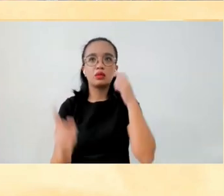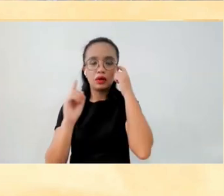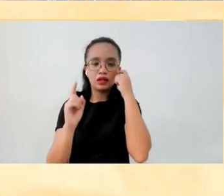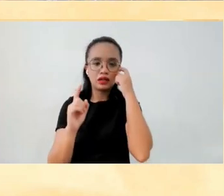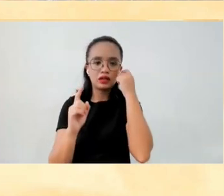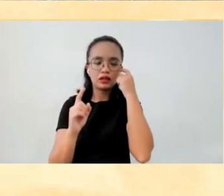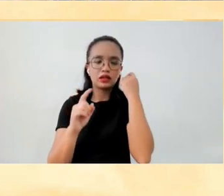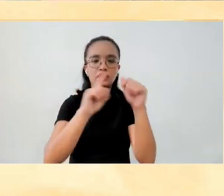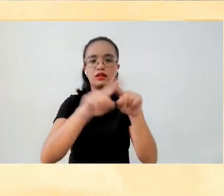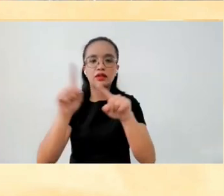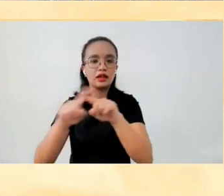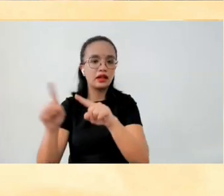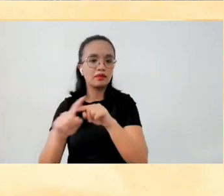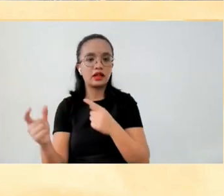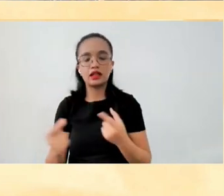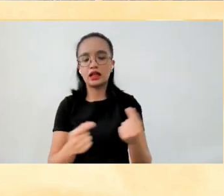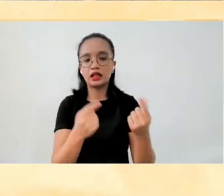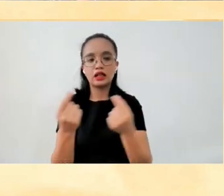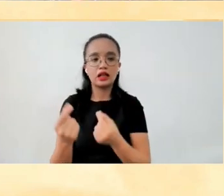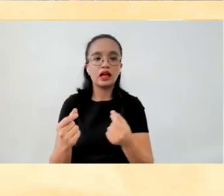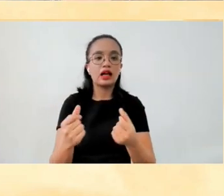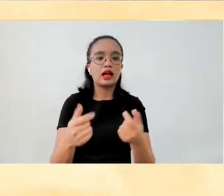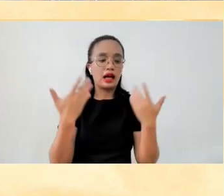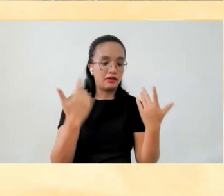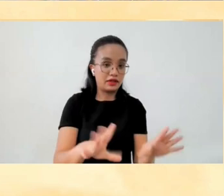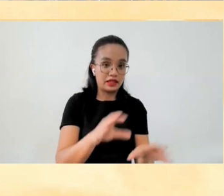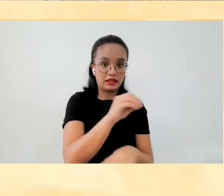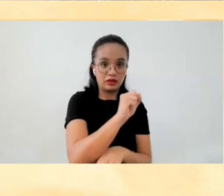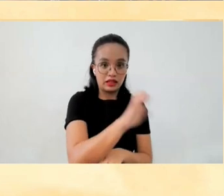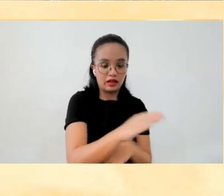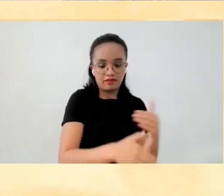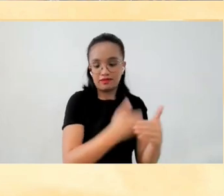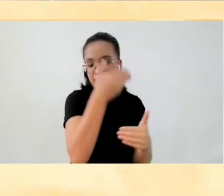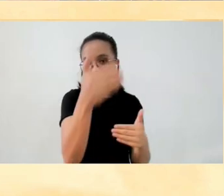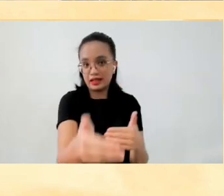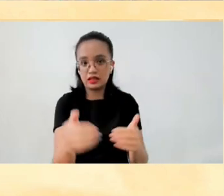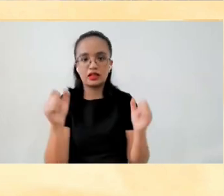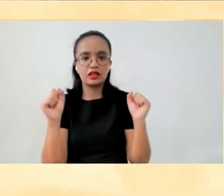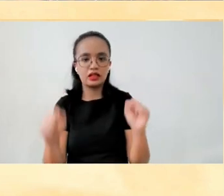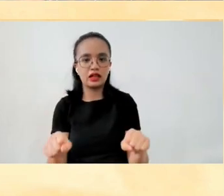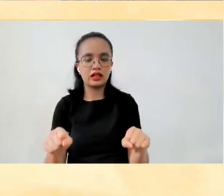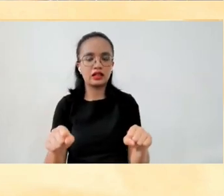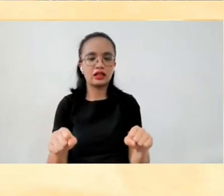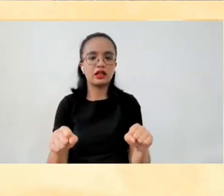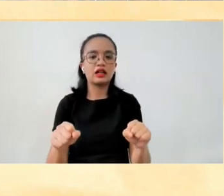different activities that happen after OSAEC can actually lead to trauma or can also